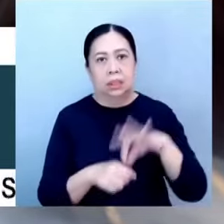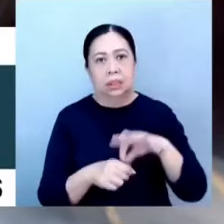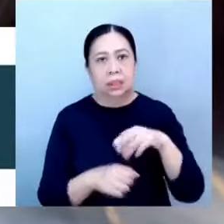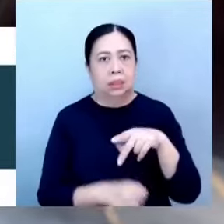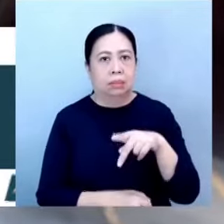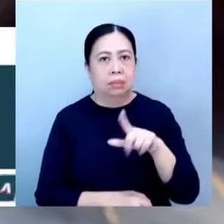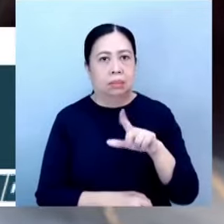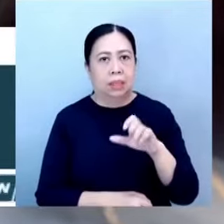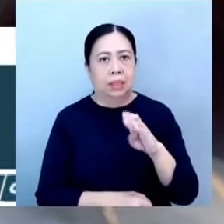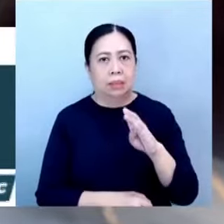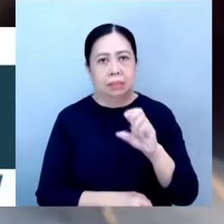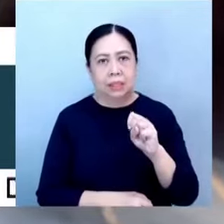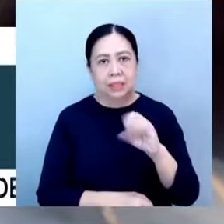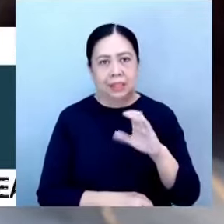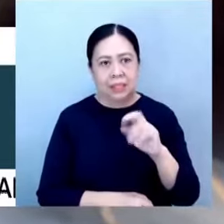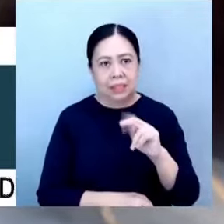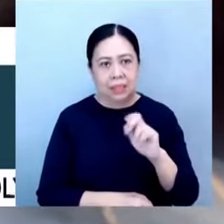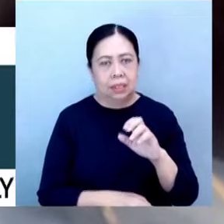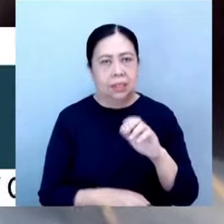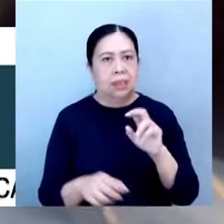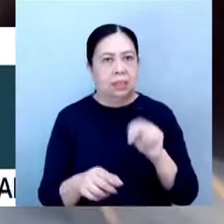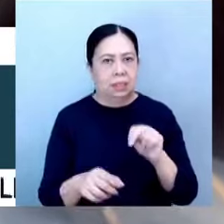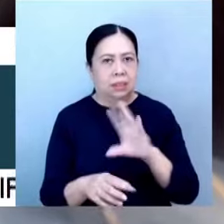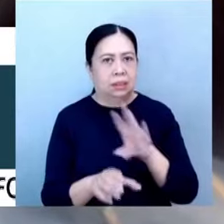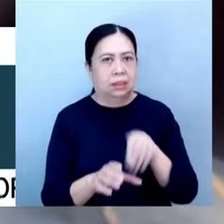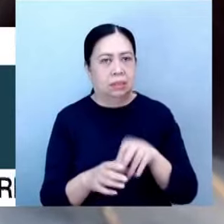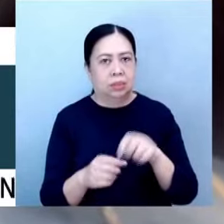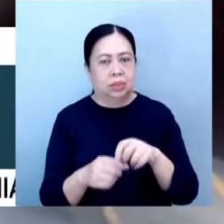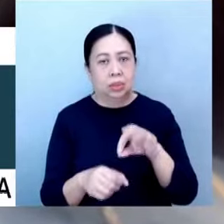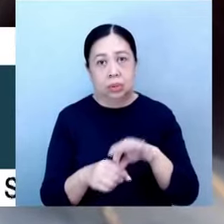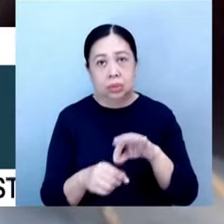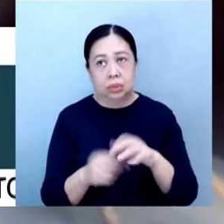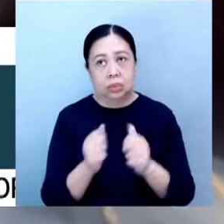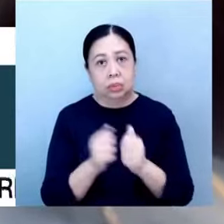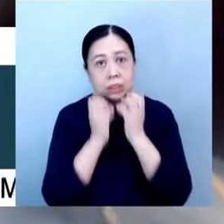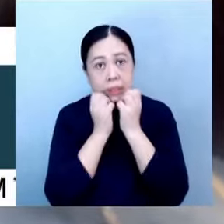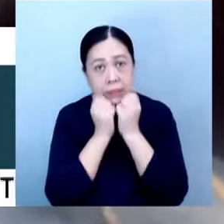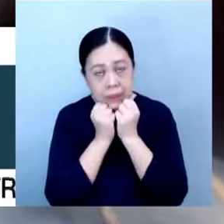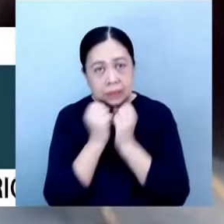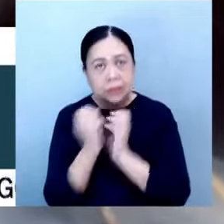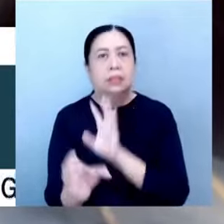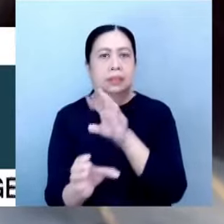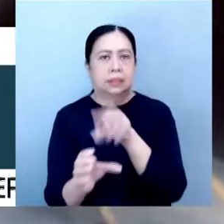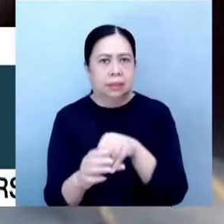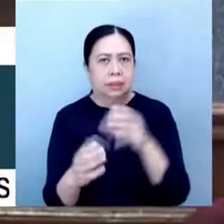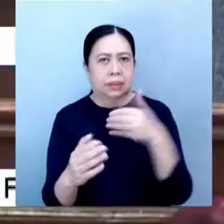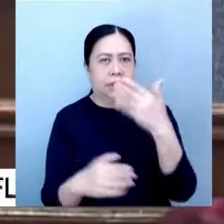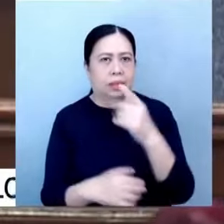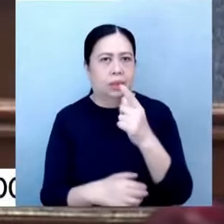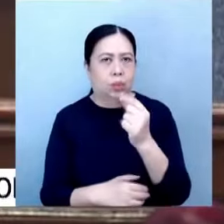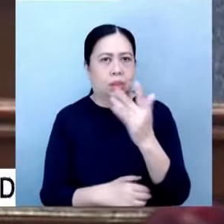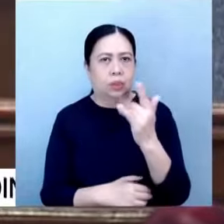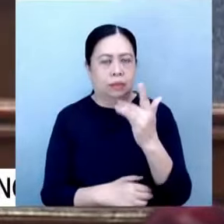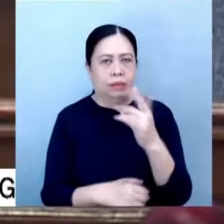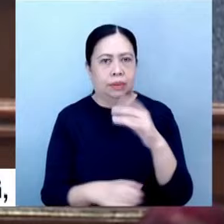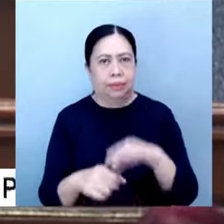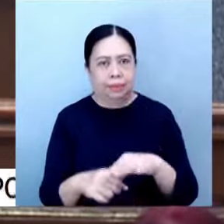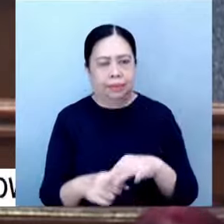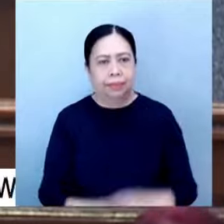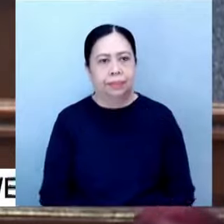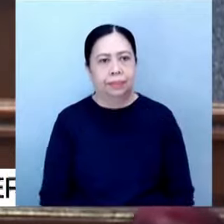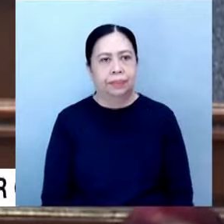kailangan masama yun sa election. And yung most economical is masama siya sa 2025. Sherian